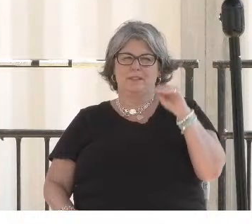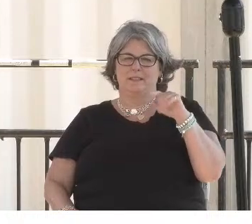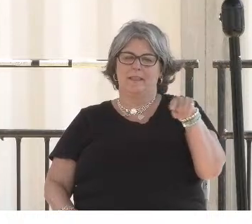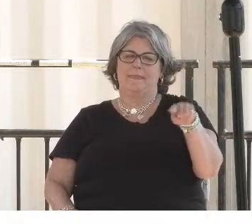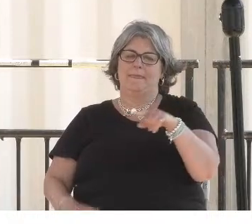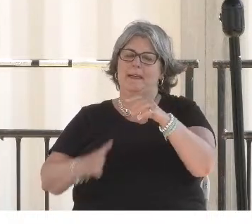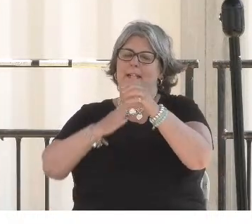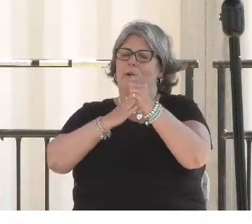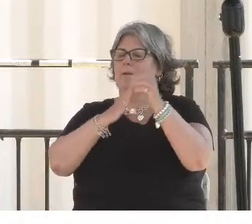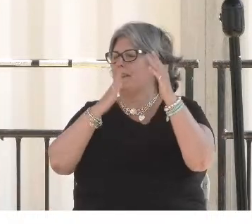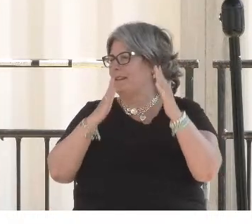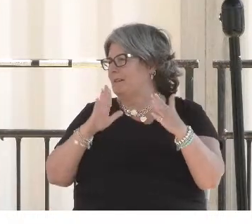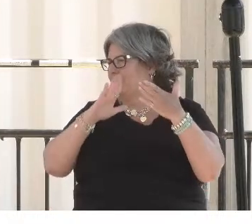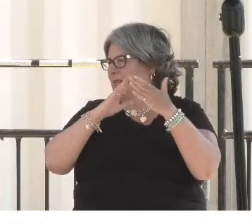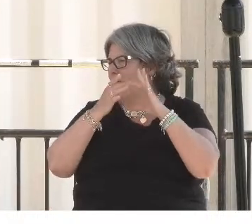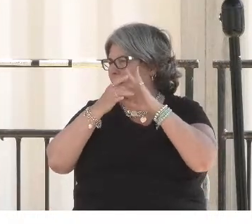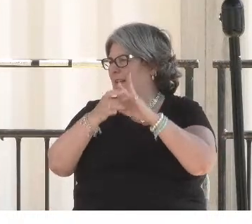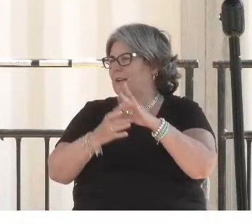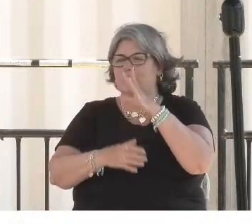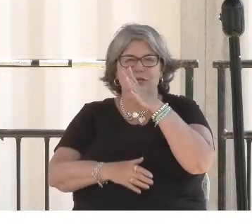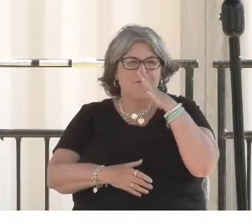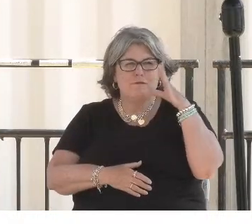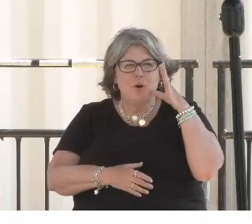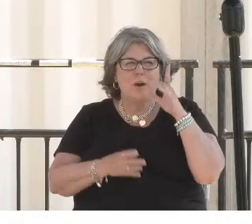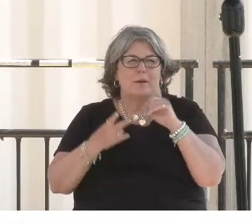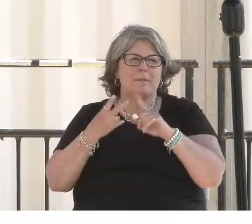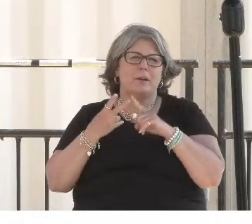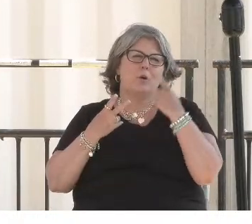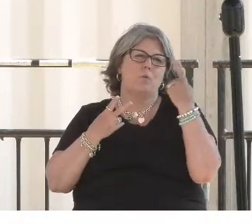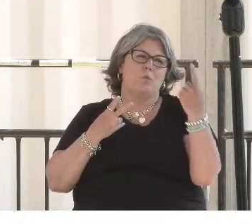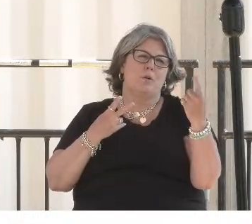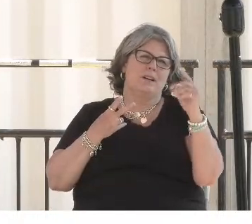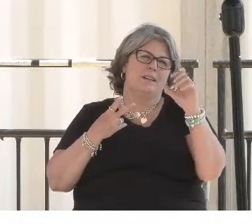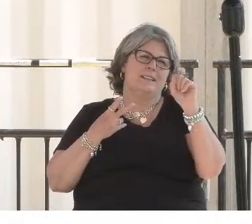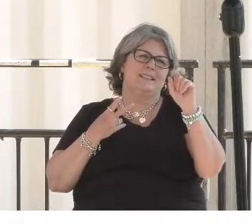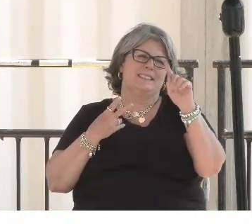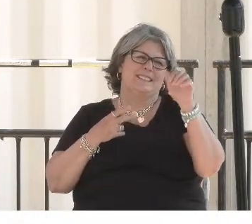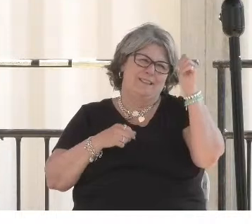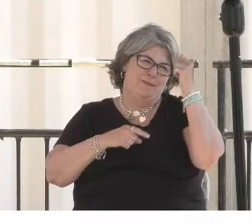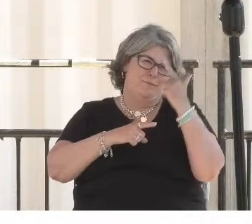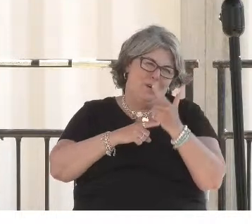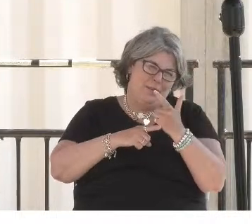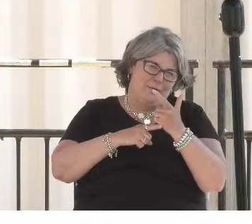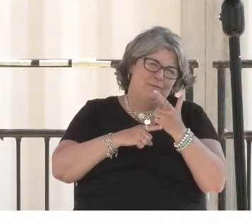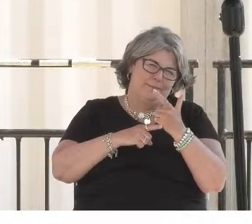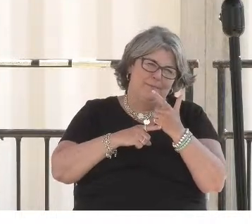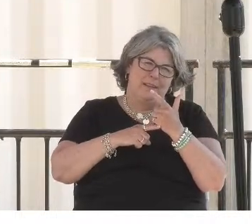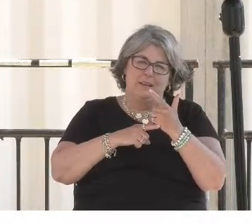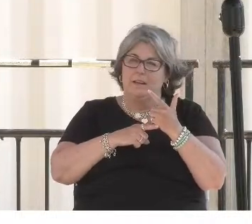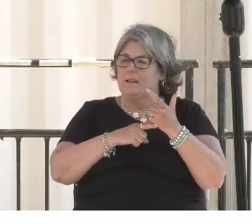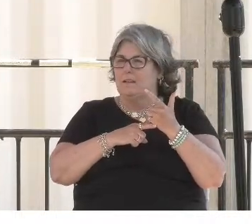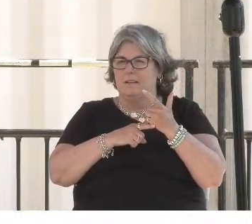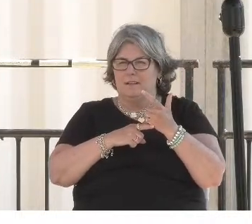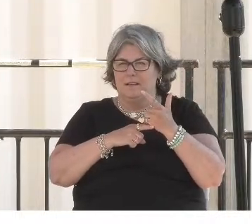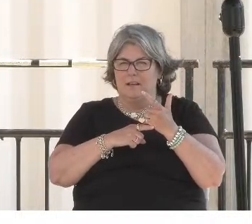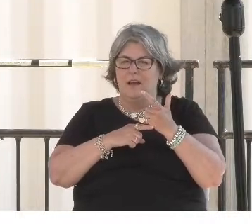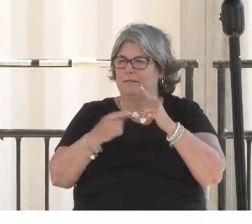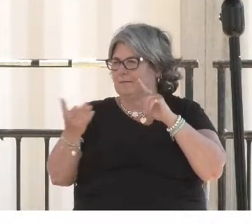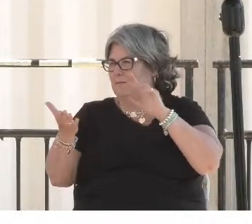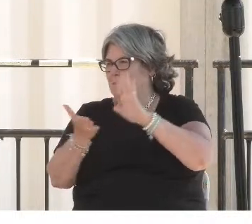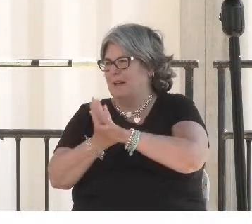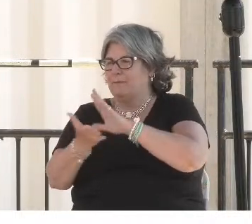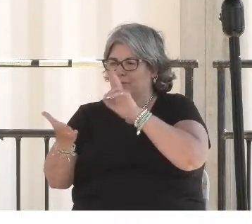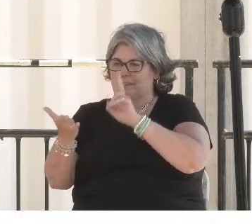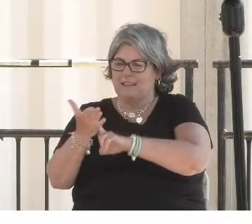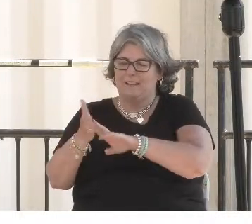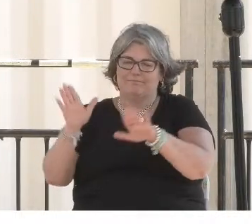leaders in our community in terms of farming. And one of them is actually Steve's brother. He was part of this. And so they signed. I literally made them sign the